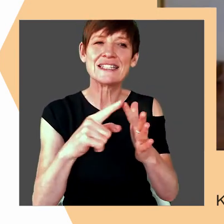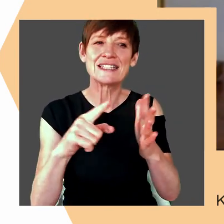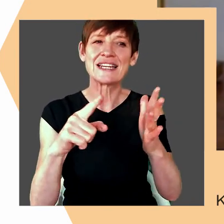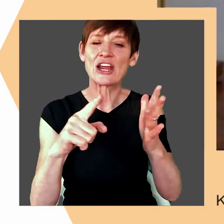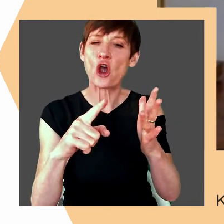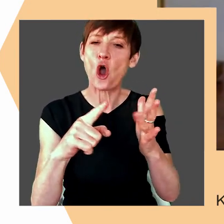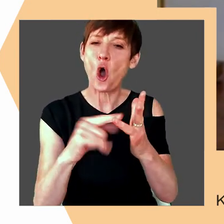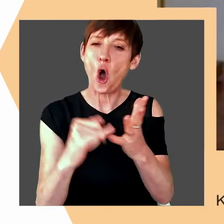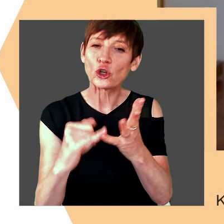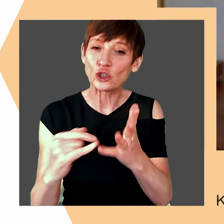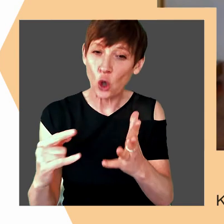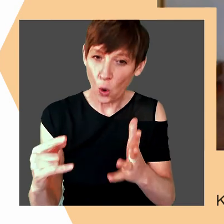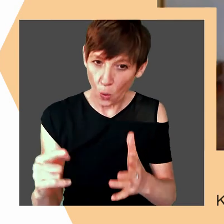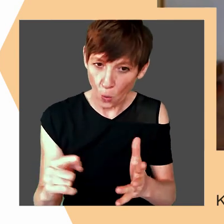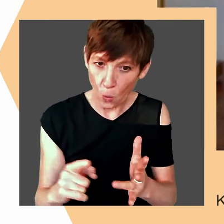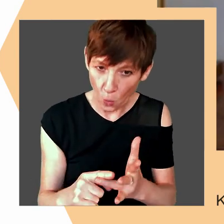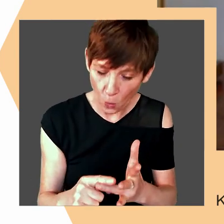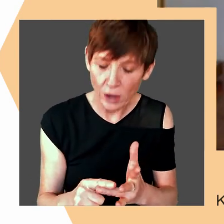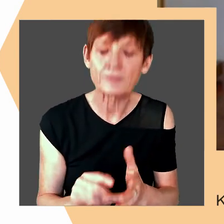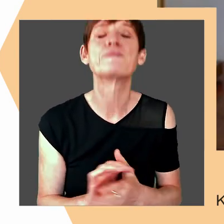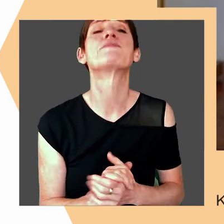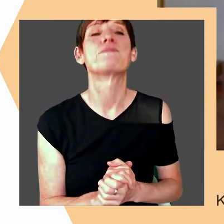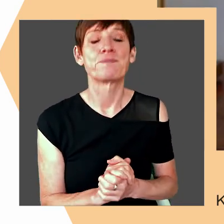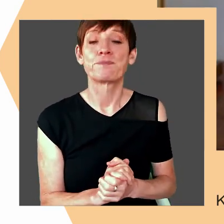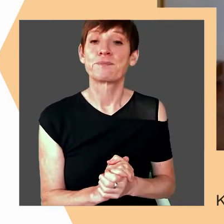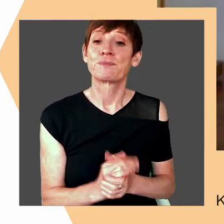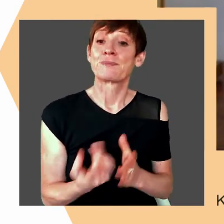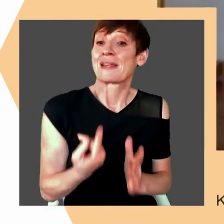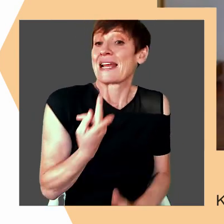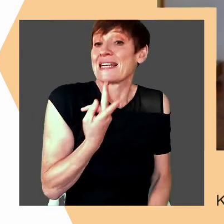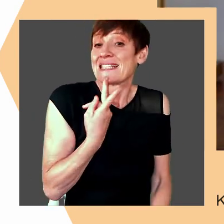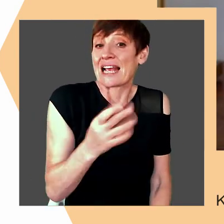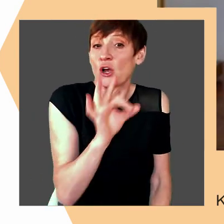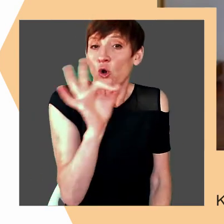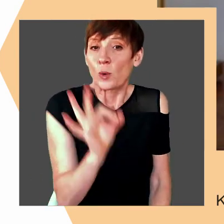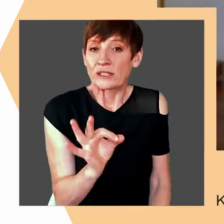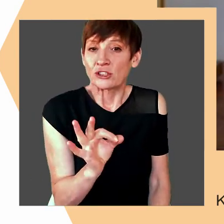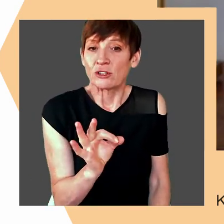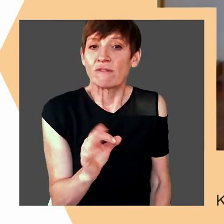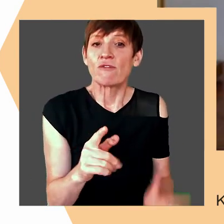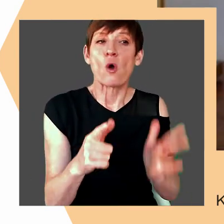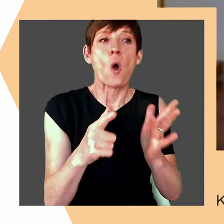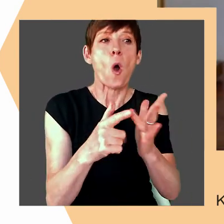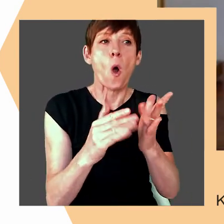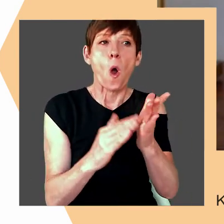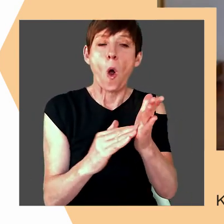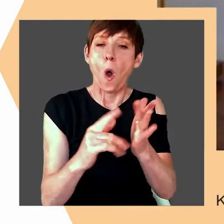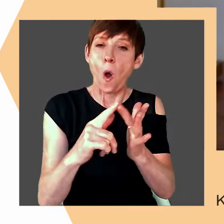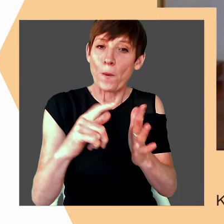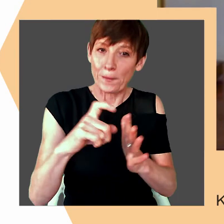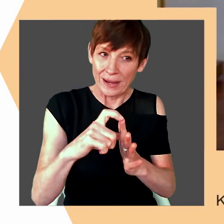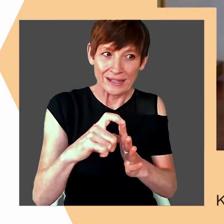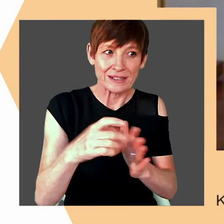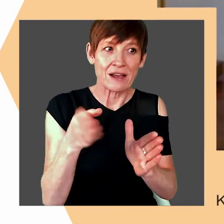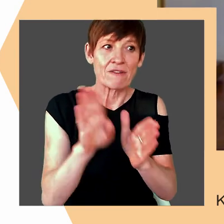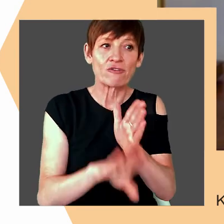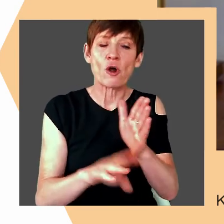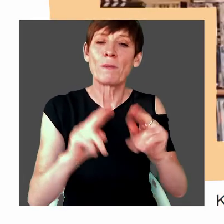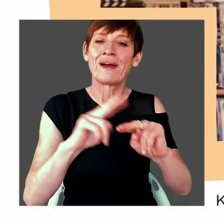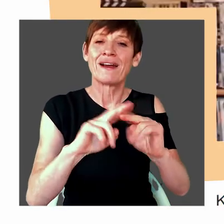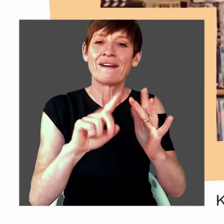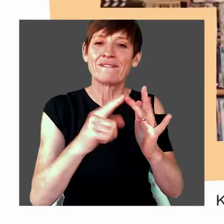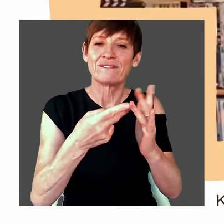Another question specifically for Omid from Fiona Sinead Brahoni, who has graduated on the MA in